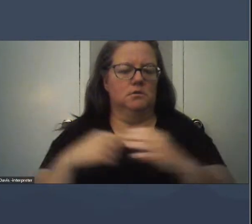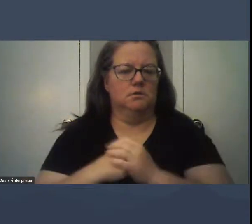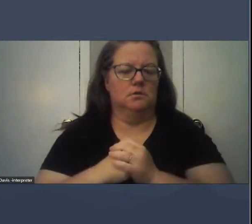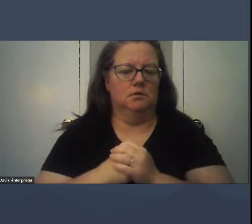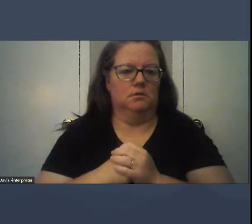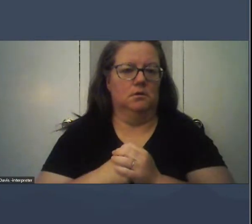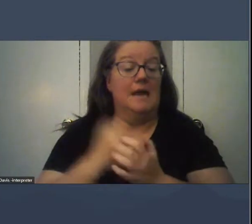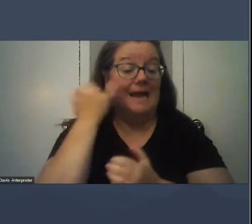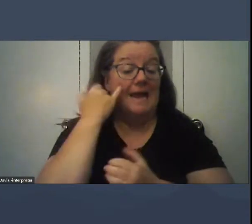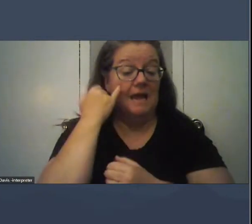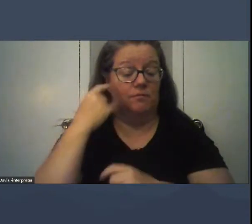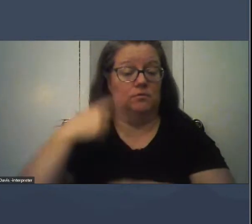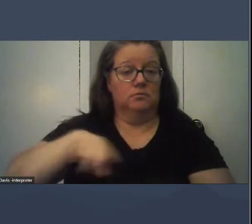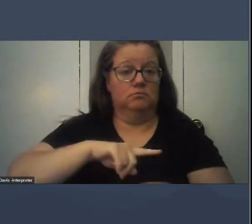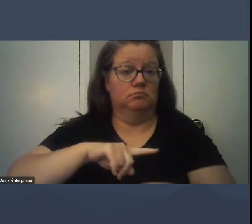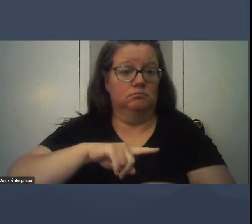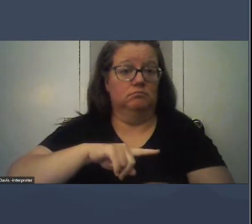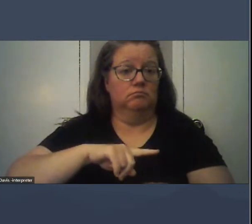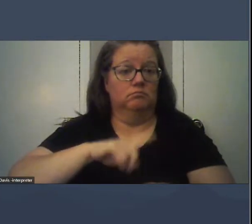if they really are